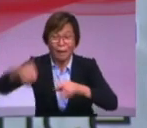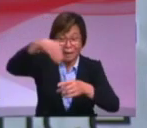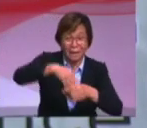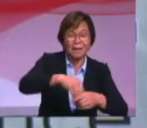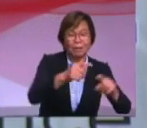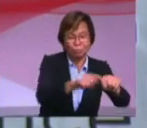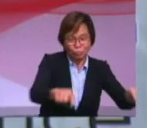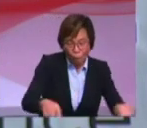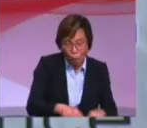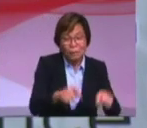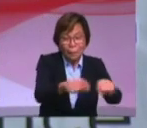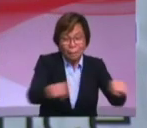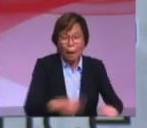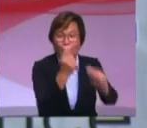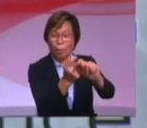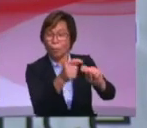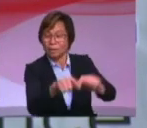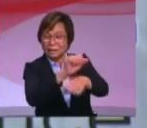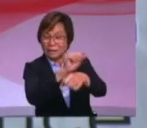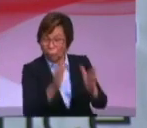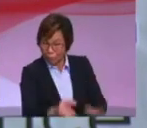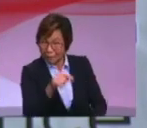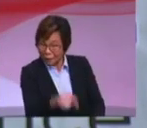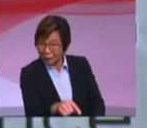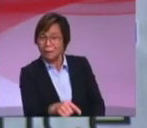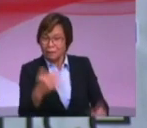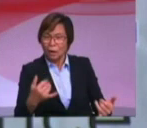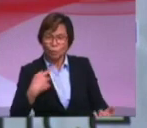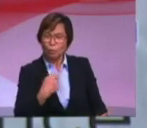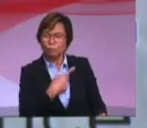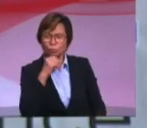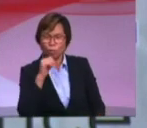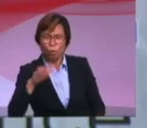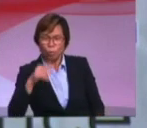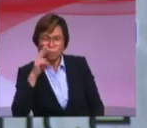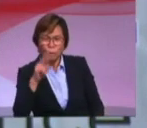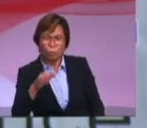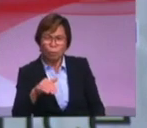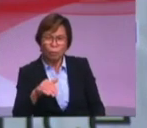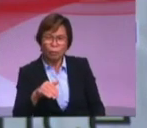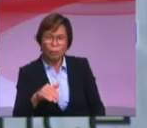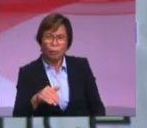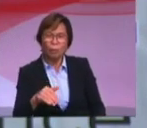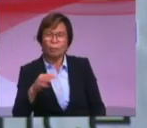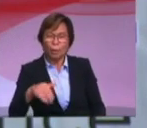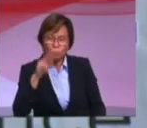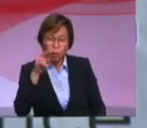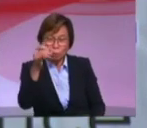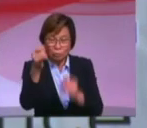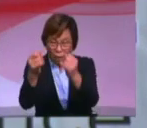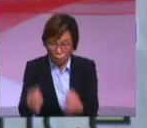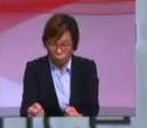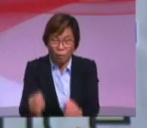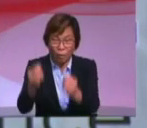construction site worker so now uh we have not seen in any individuals are involved in